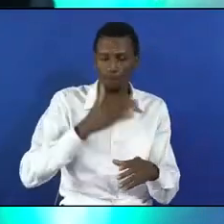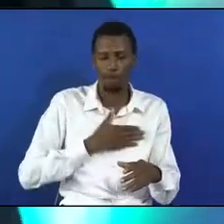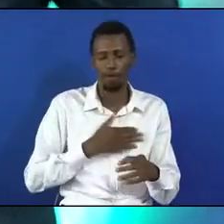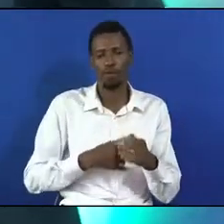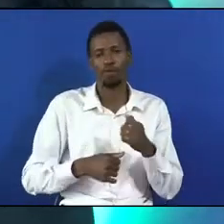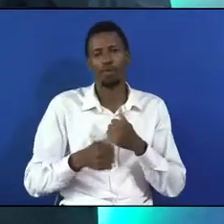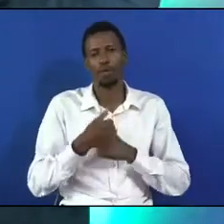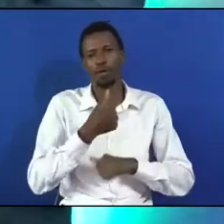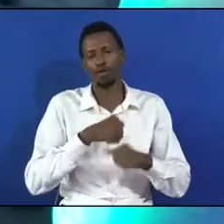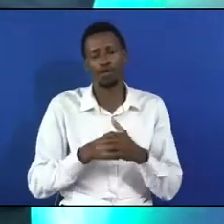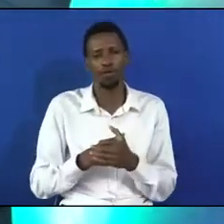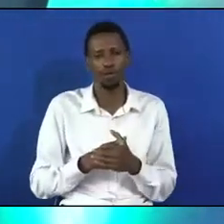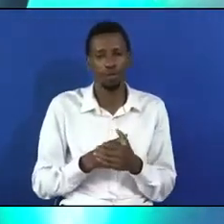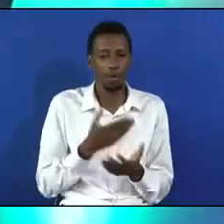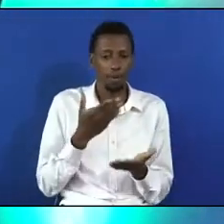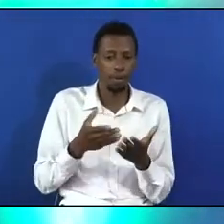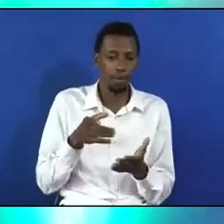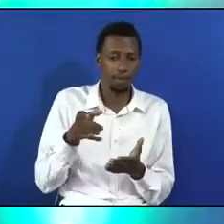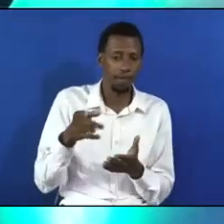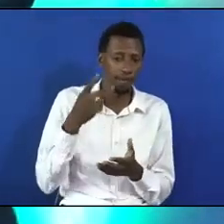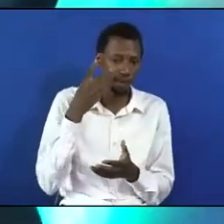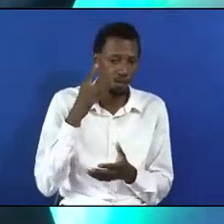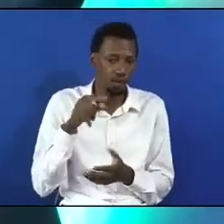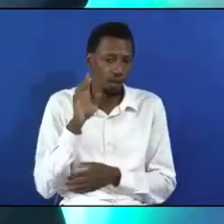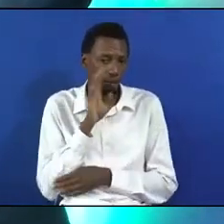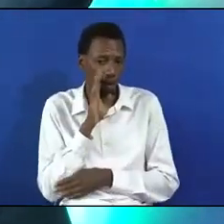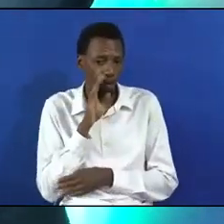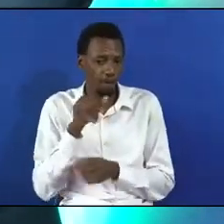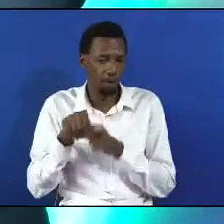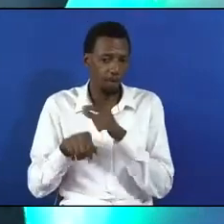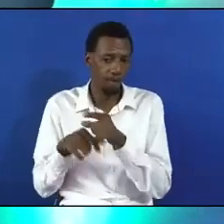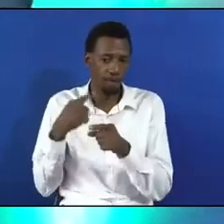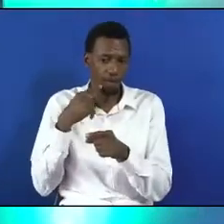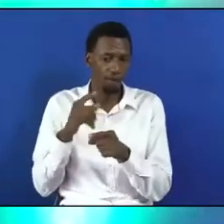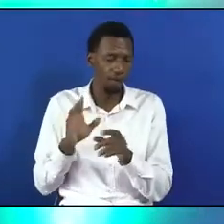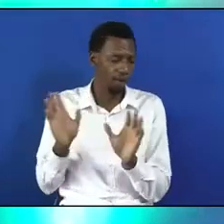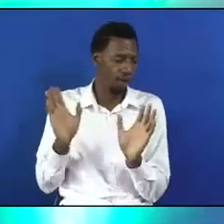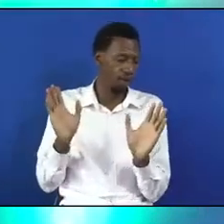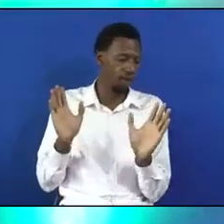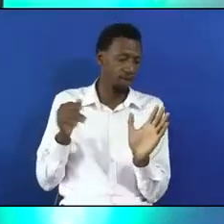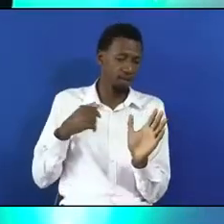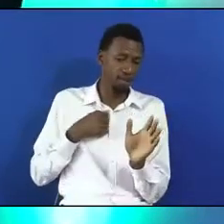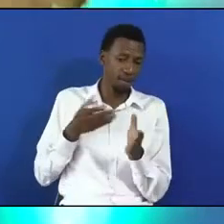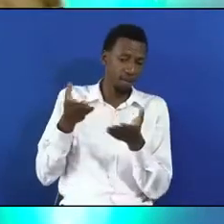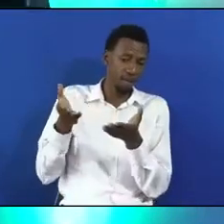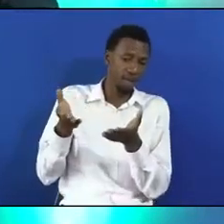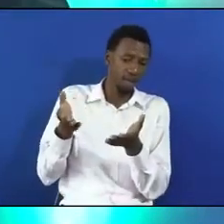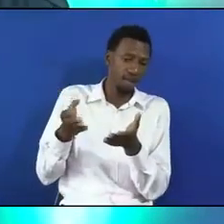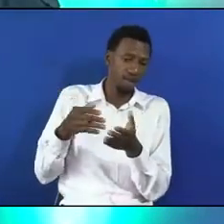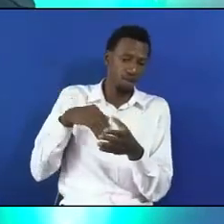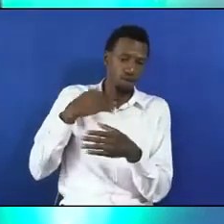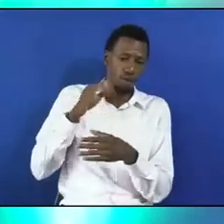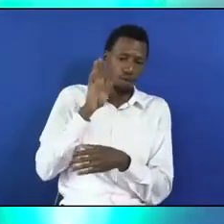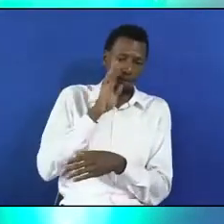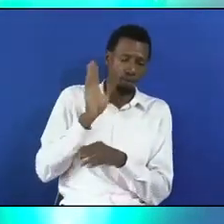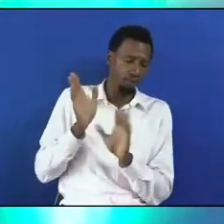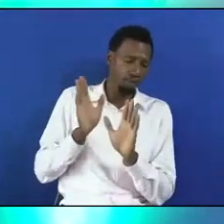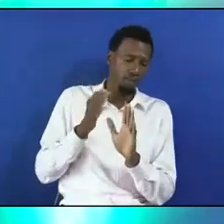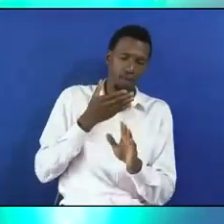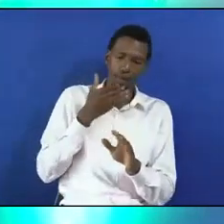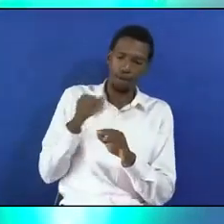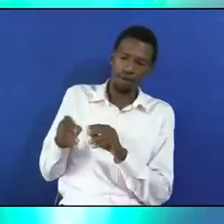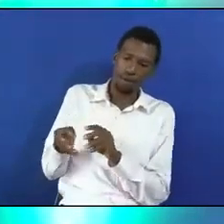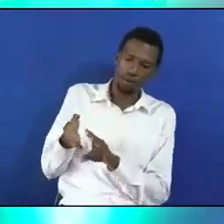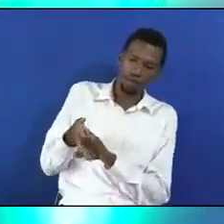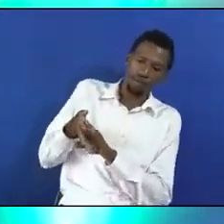came to know that you are gossiping about him, and he said, "No, I can't be in the association of gossipers. I better go to